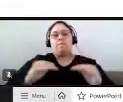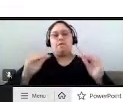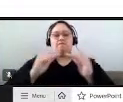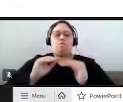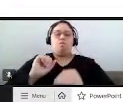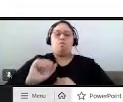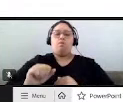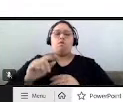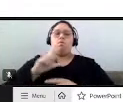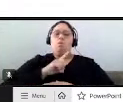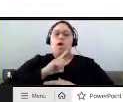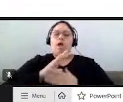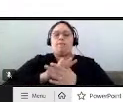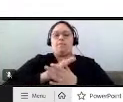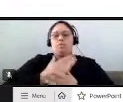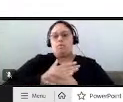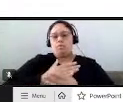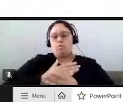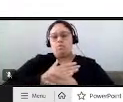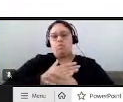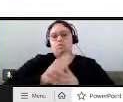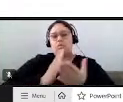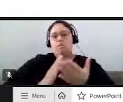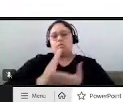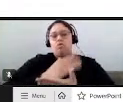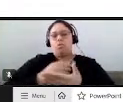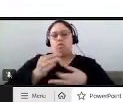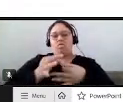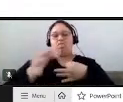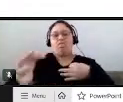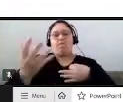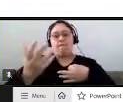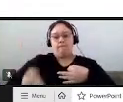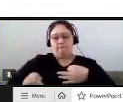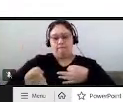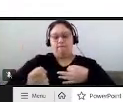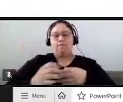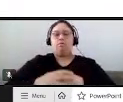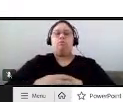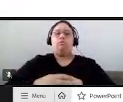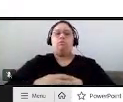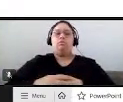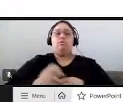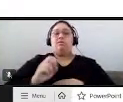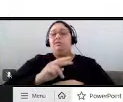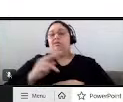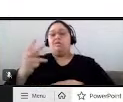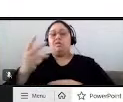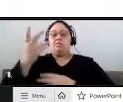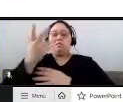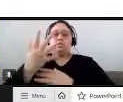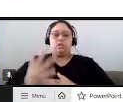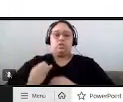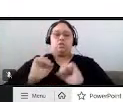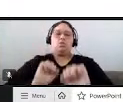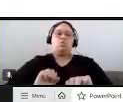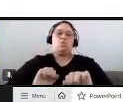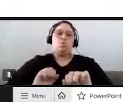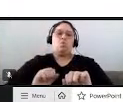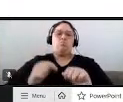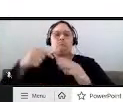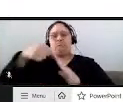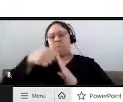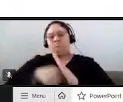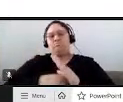was mainly due to procurement delays. The rest of the presentation, Chair, deals with the detail